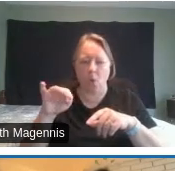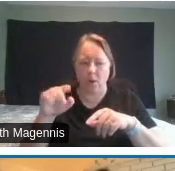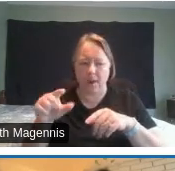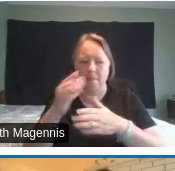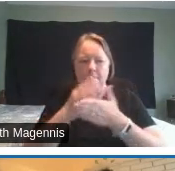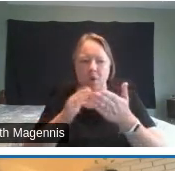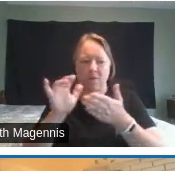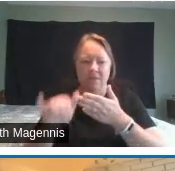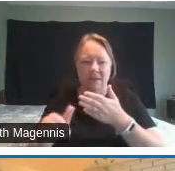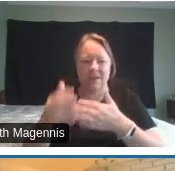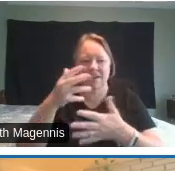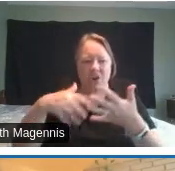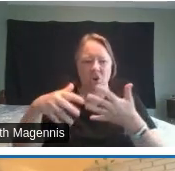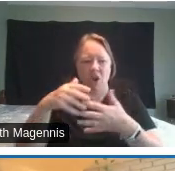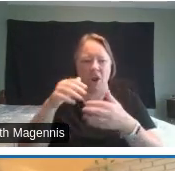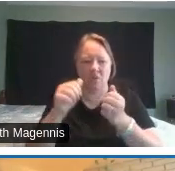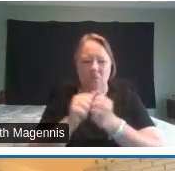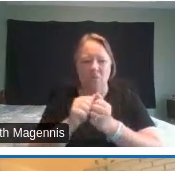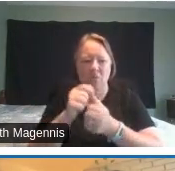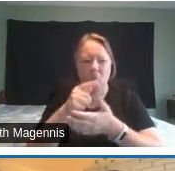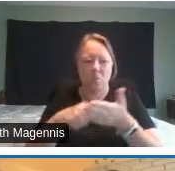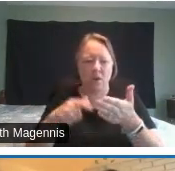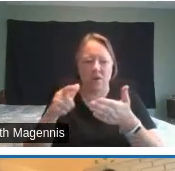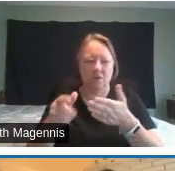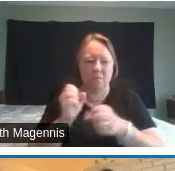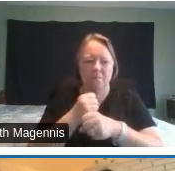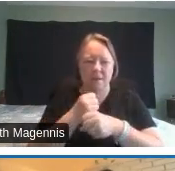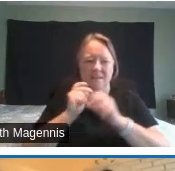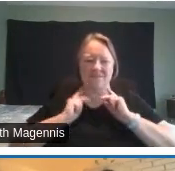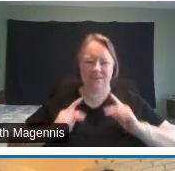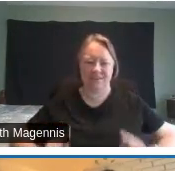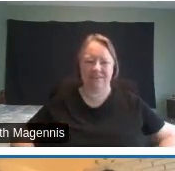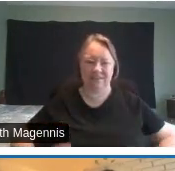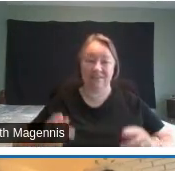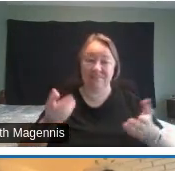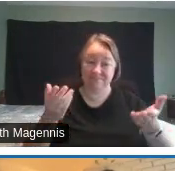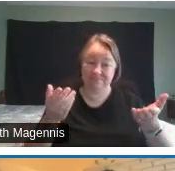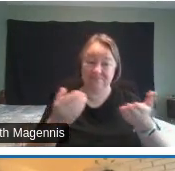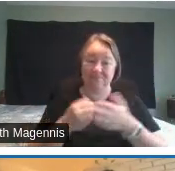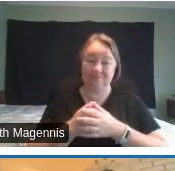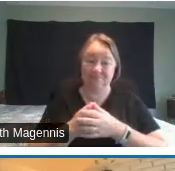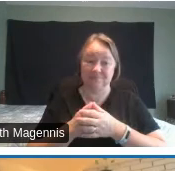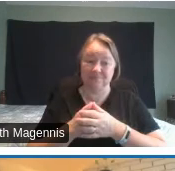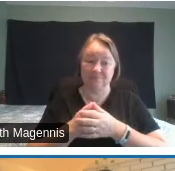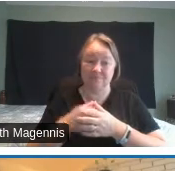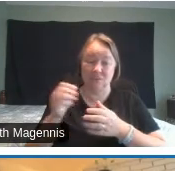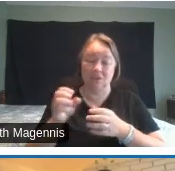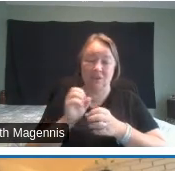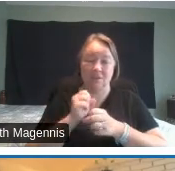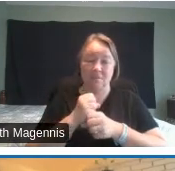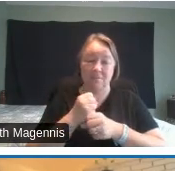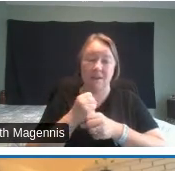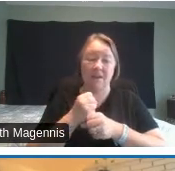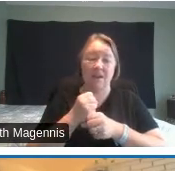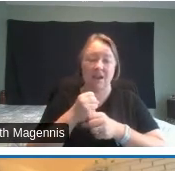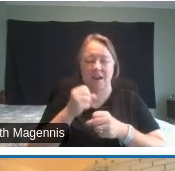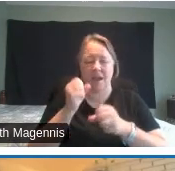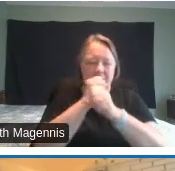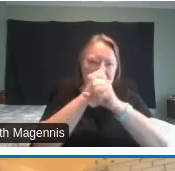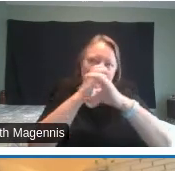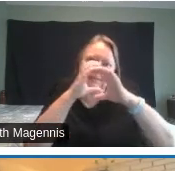to interact with what you created physically. So you can create interactive